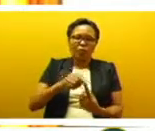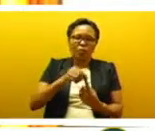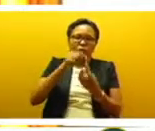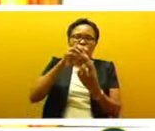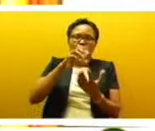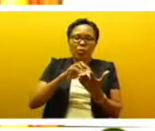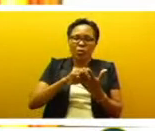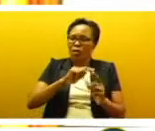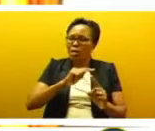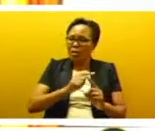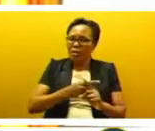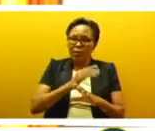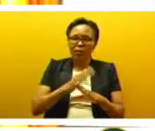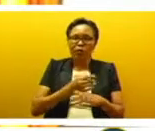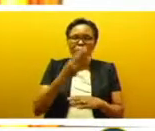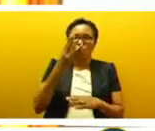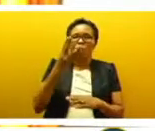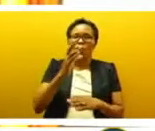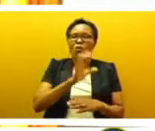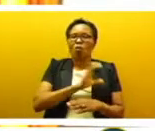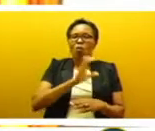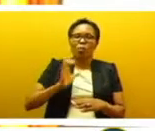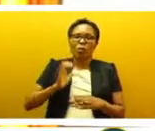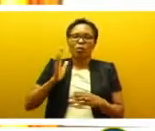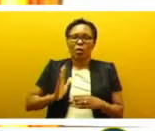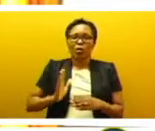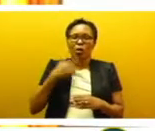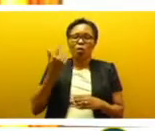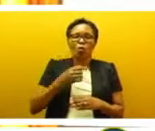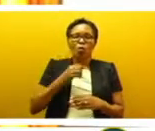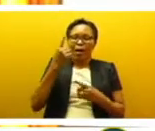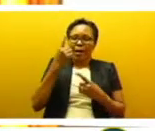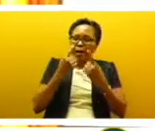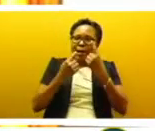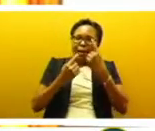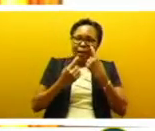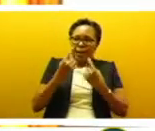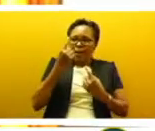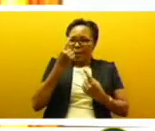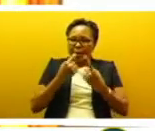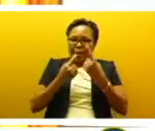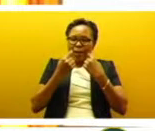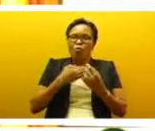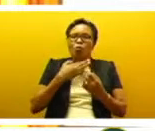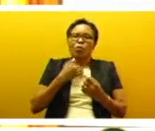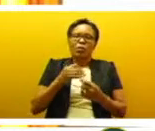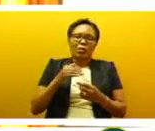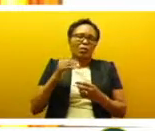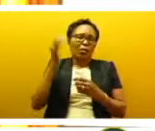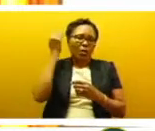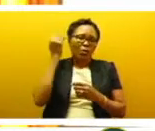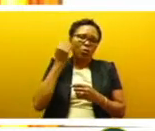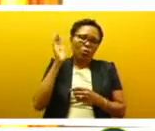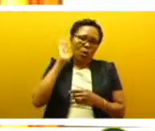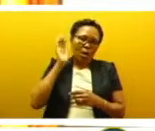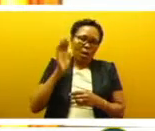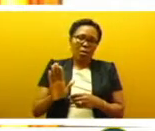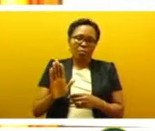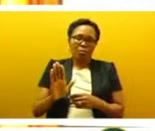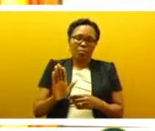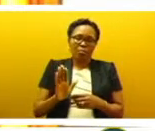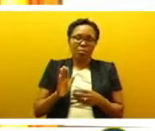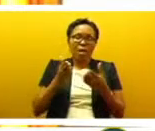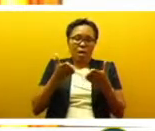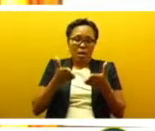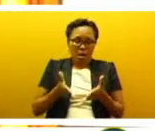different from the 4 commissioners who are crying aloud to be heard by this court. And my lords, this petition,